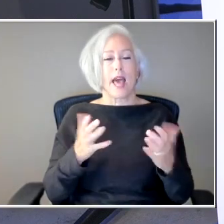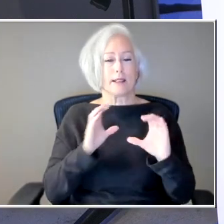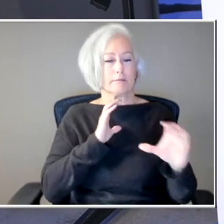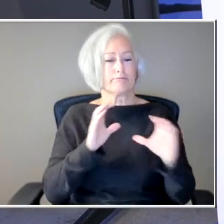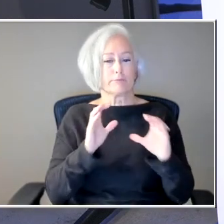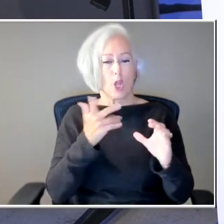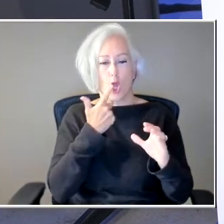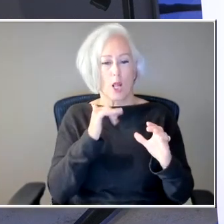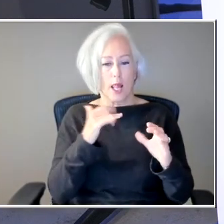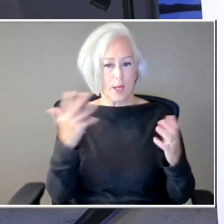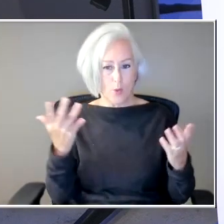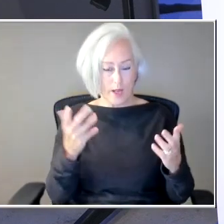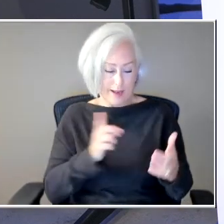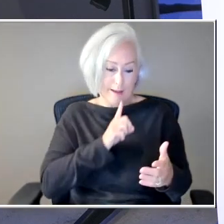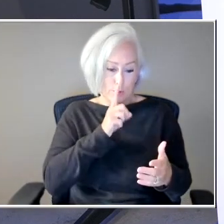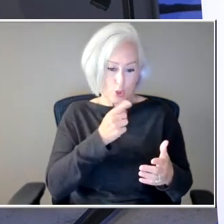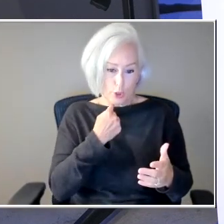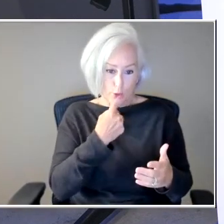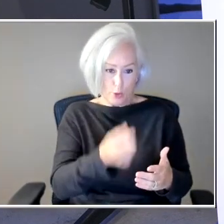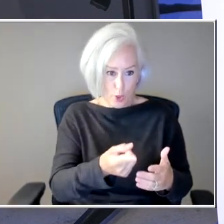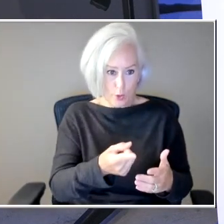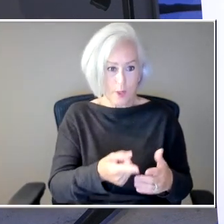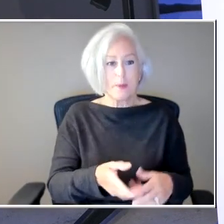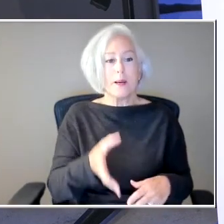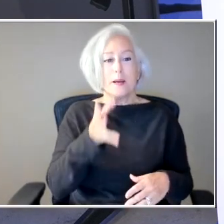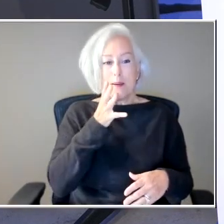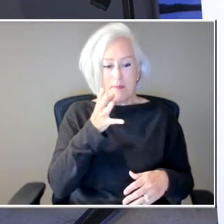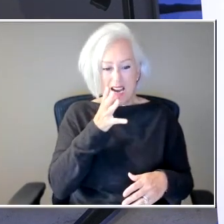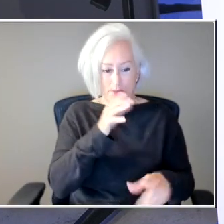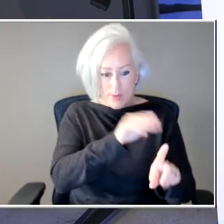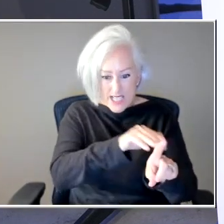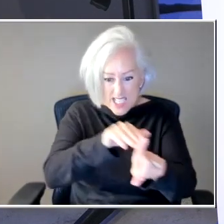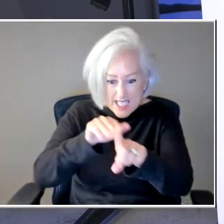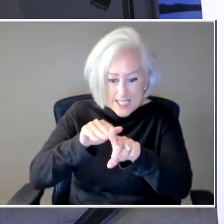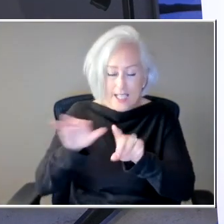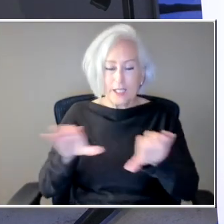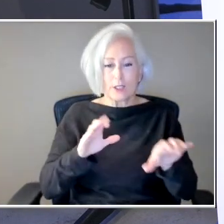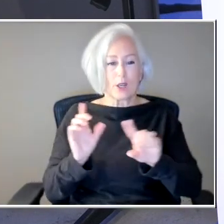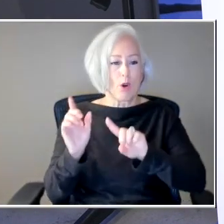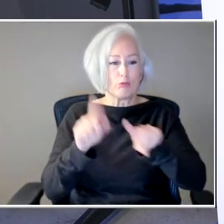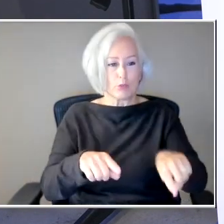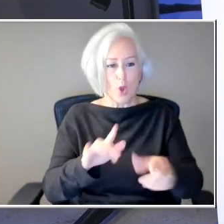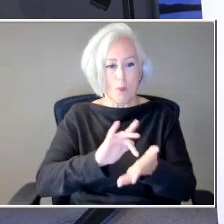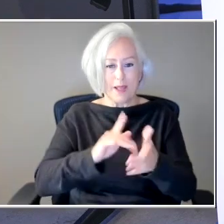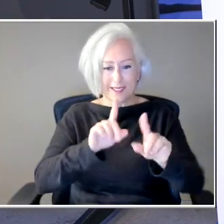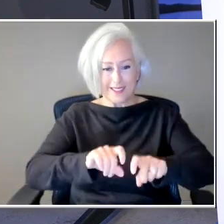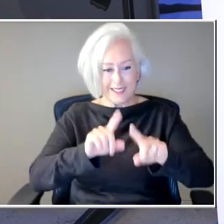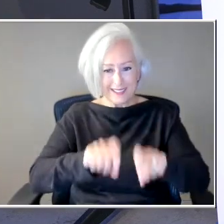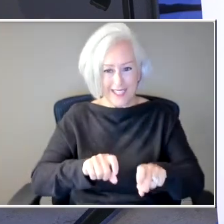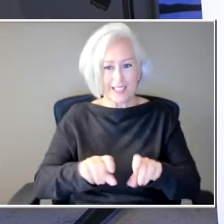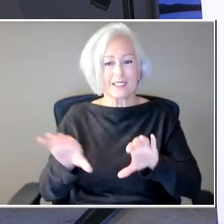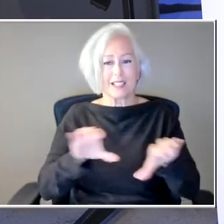told them that Yes. Mom's going to be all over you, Yes. getting these screenings coming up and eventually getting some sort of genetic